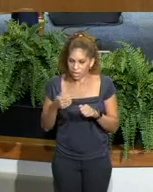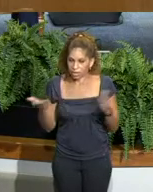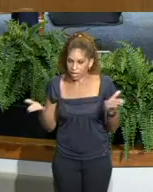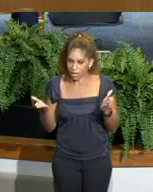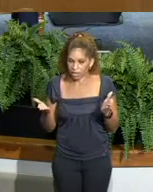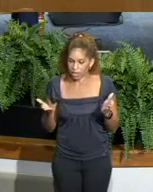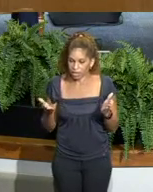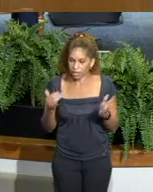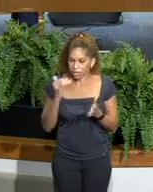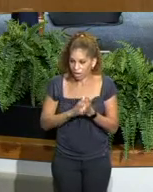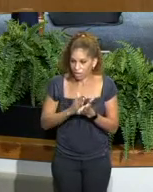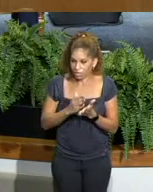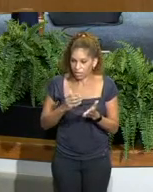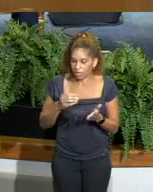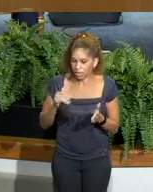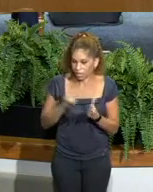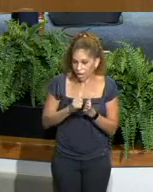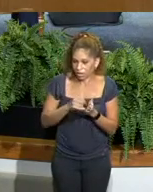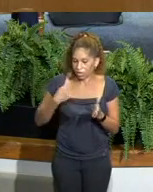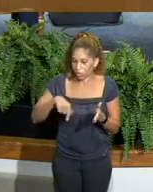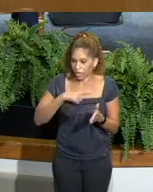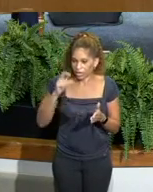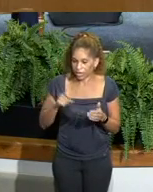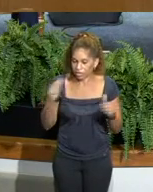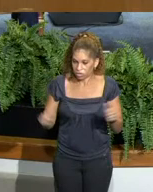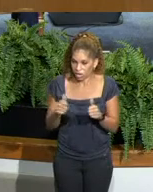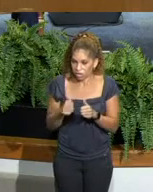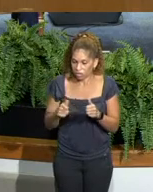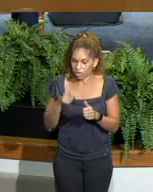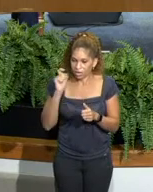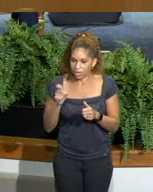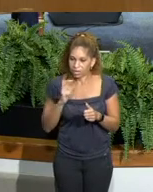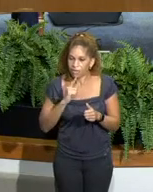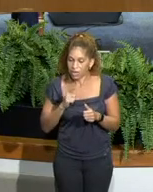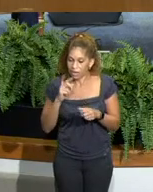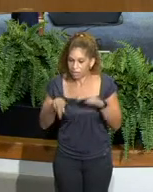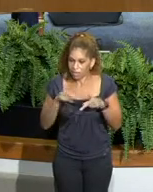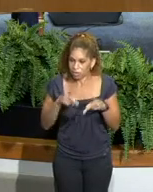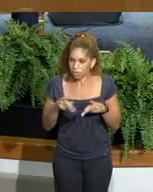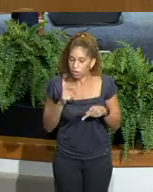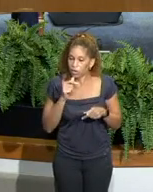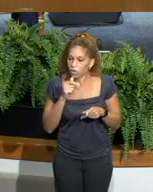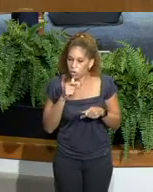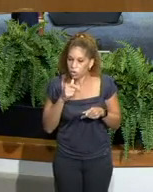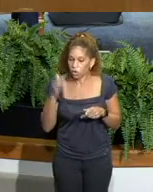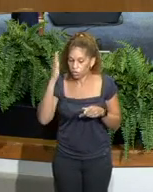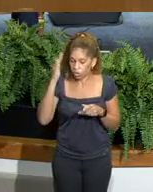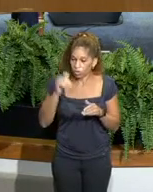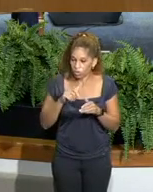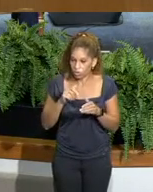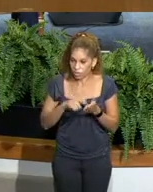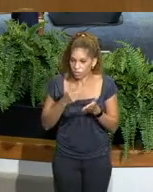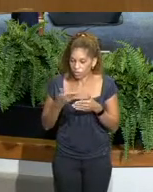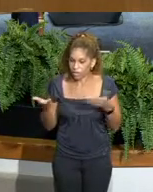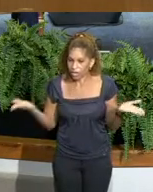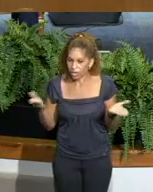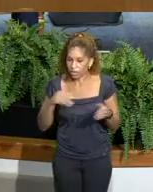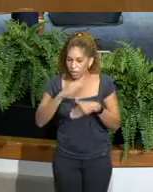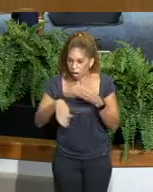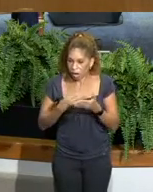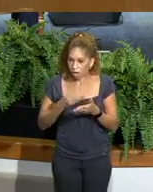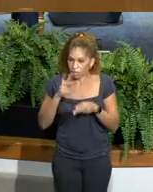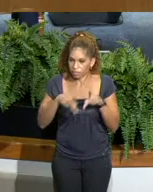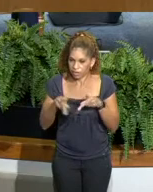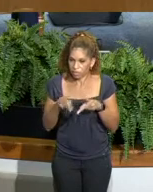it. We are supposed to be people who know some things self-evidently, that all persons